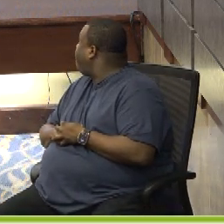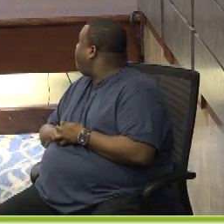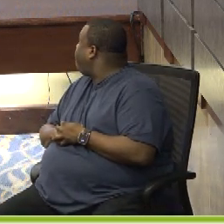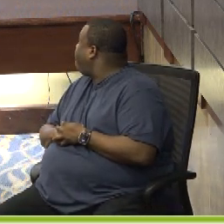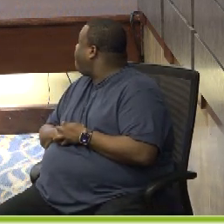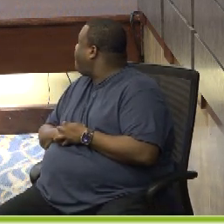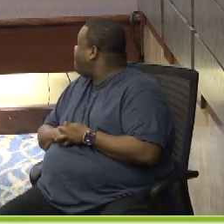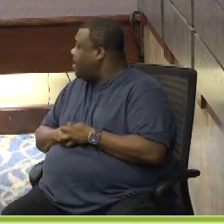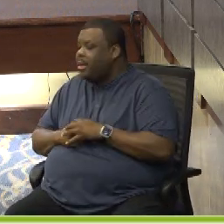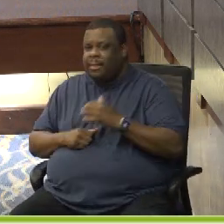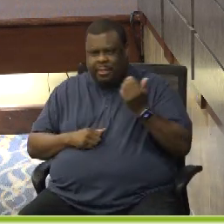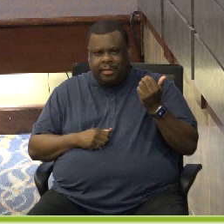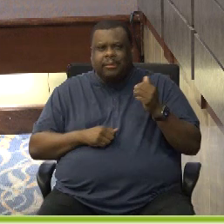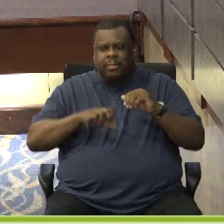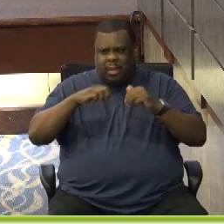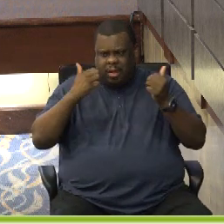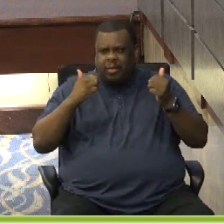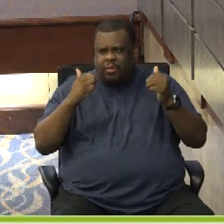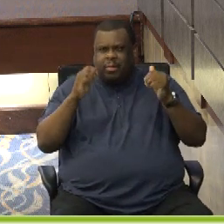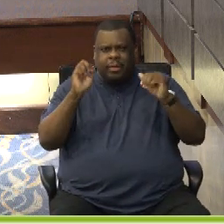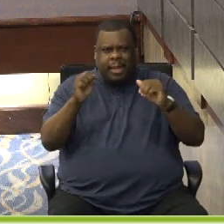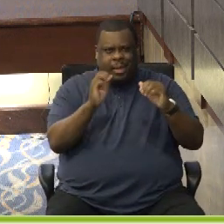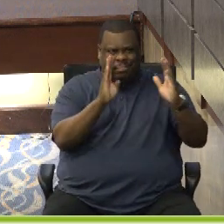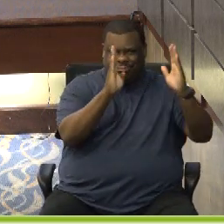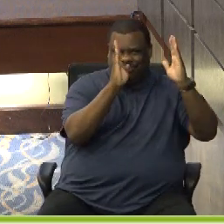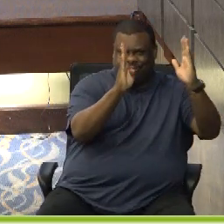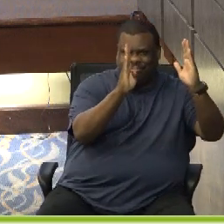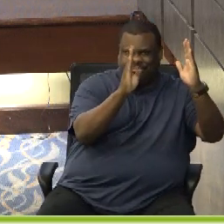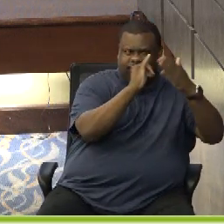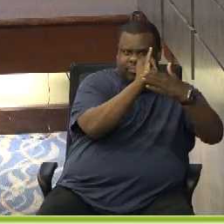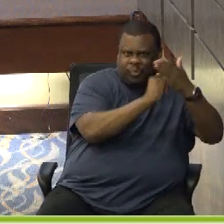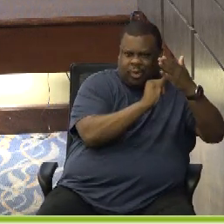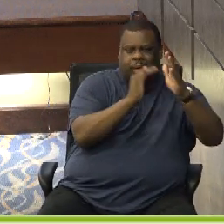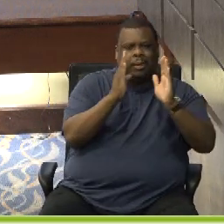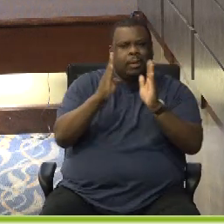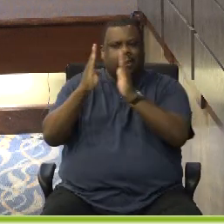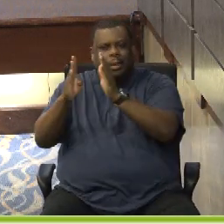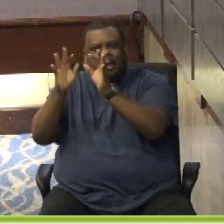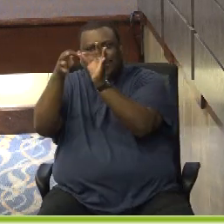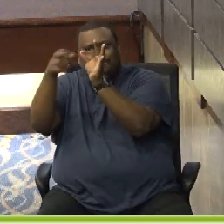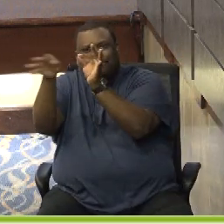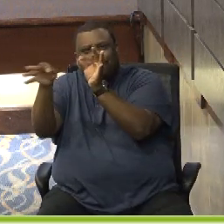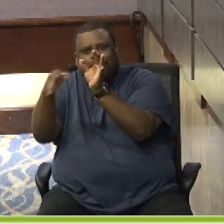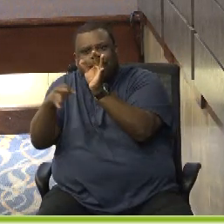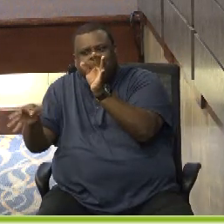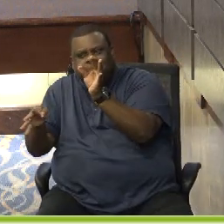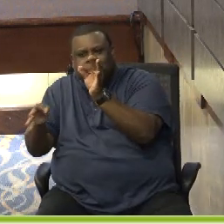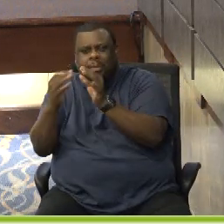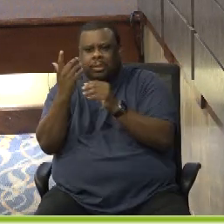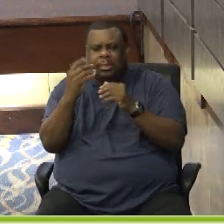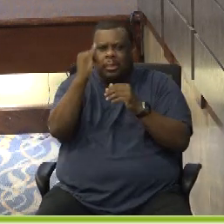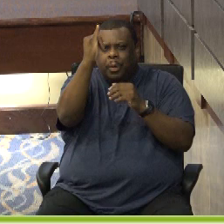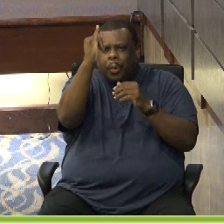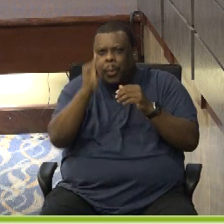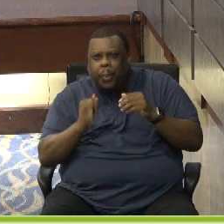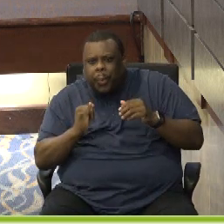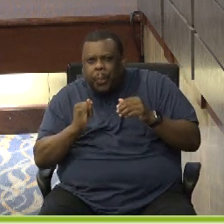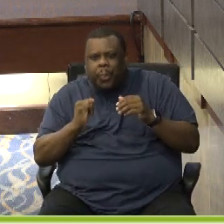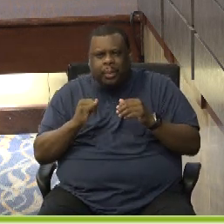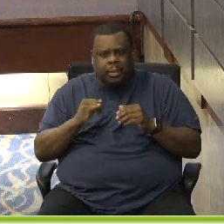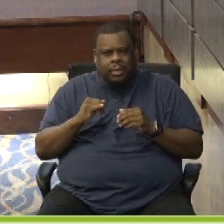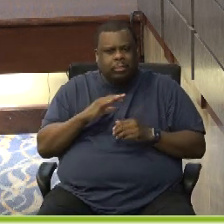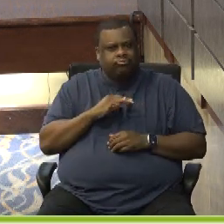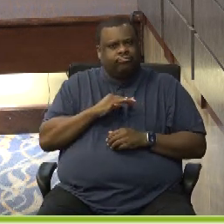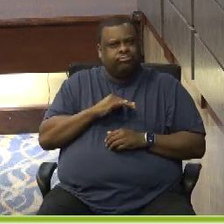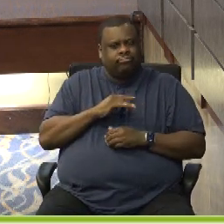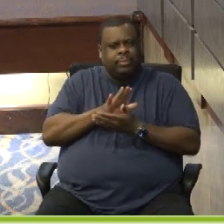that really came from that and that could sit nicely next to it. Because it's a complicated mark, we wanted that to be simple enough and not to compete with the